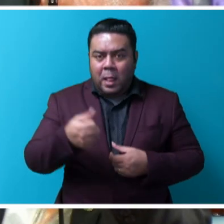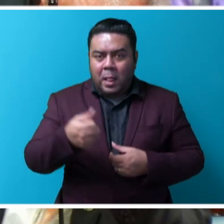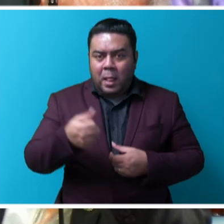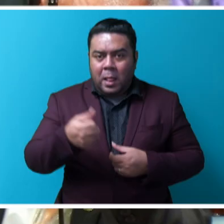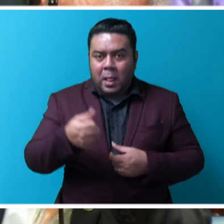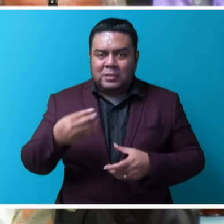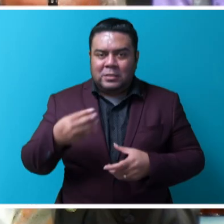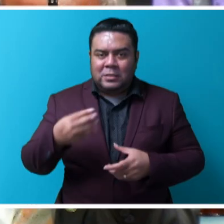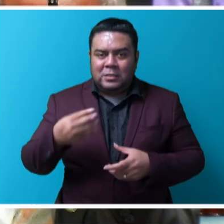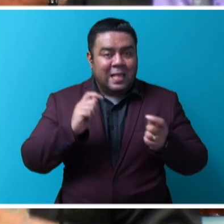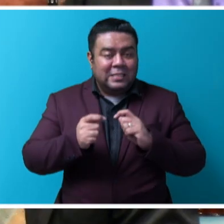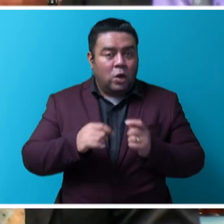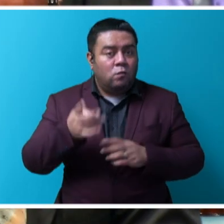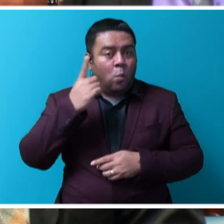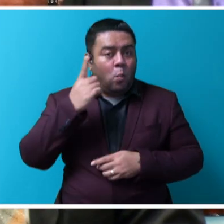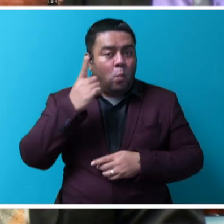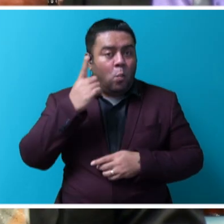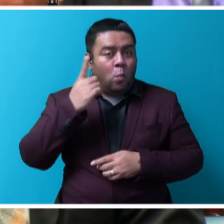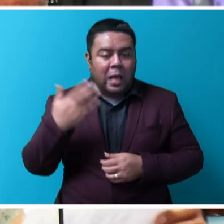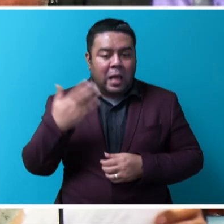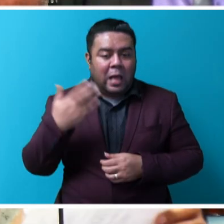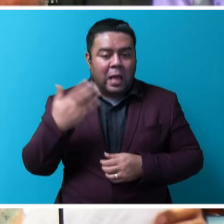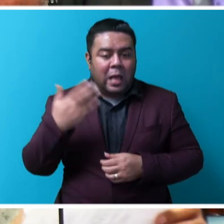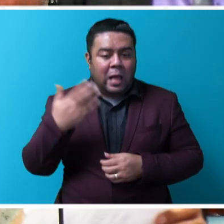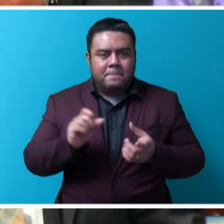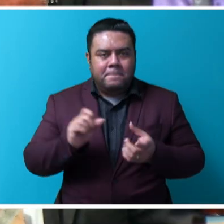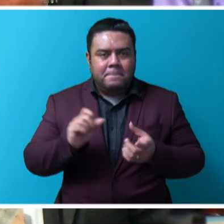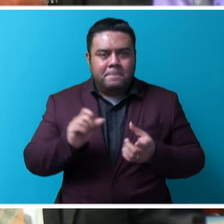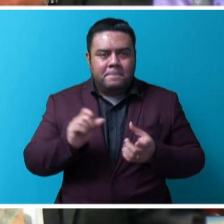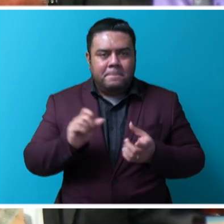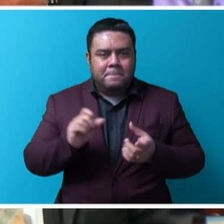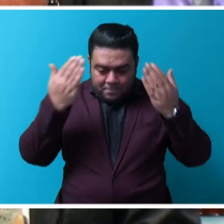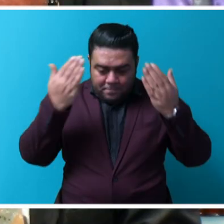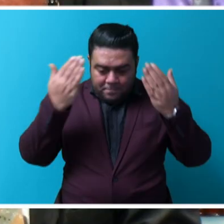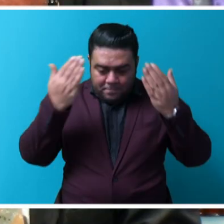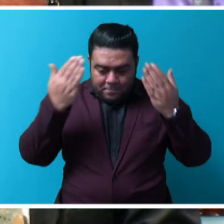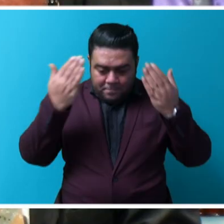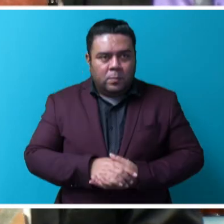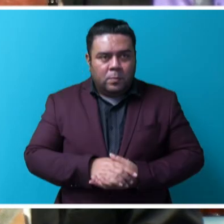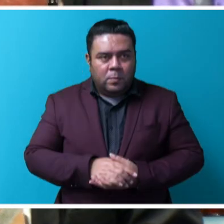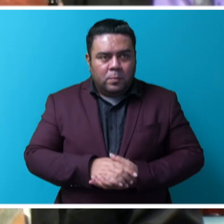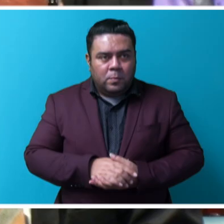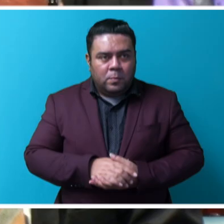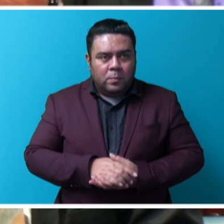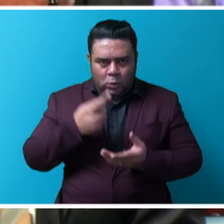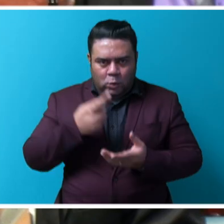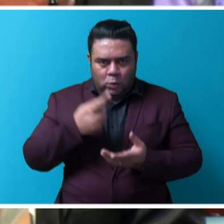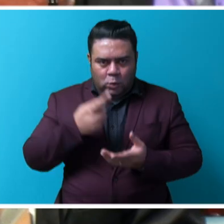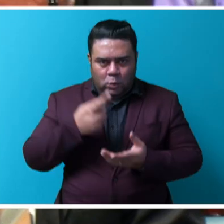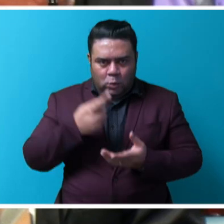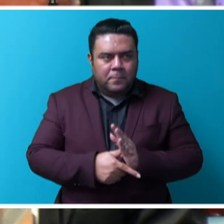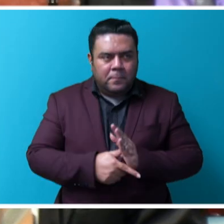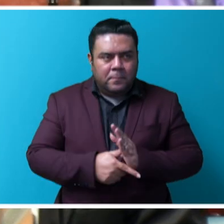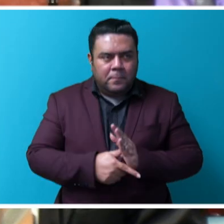year. Key allocations including 75,000 for a National Resource Committee, NROC, which is an